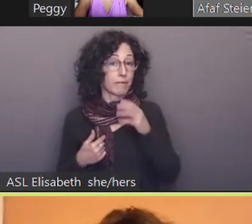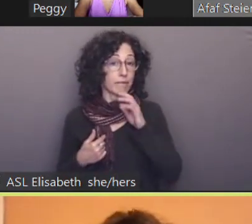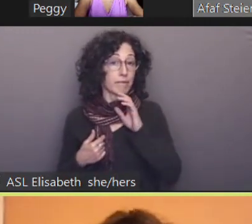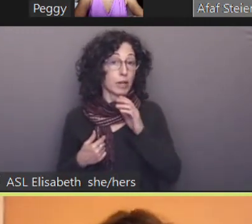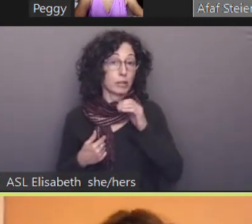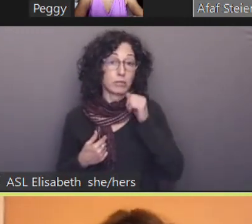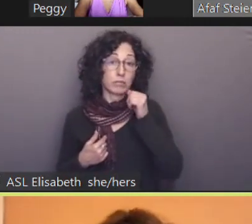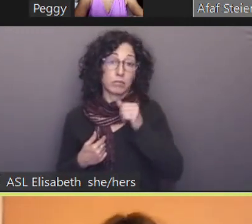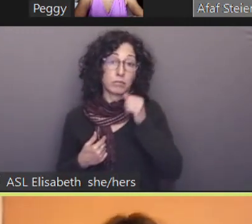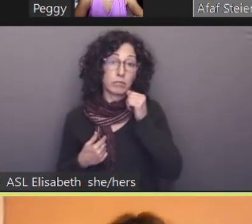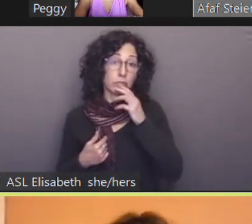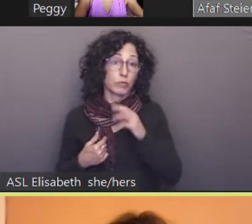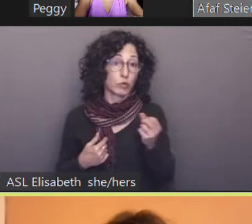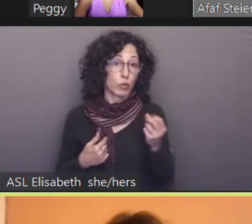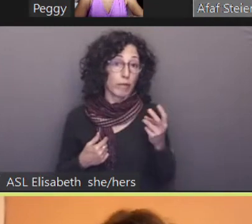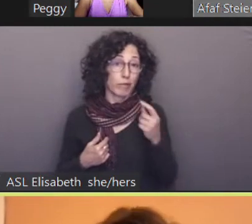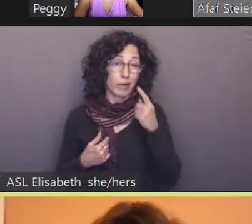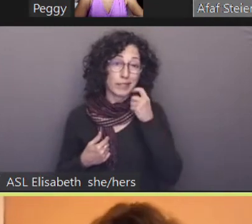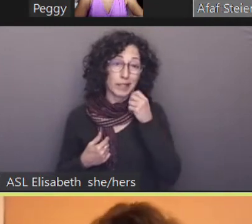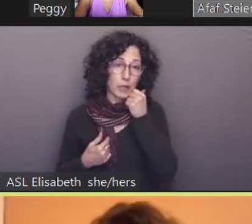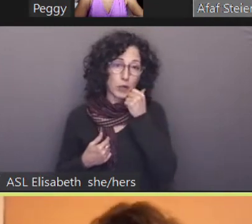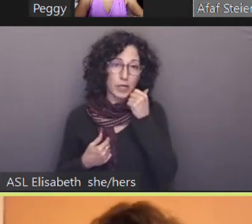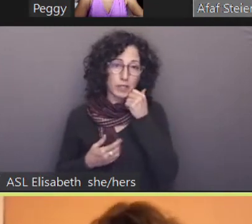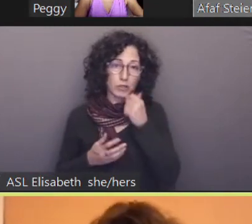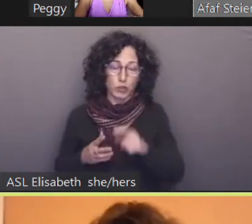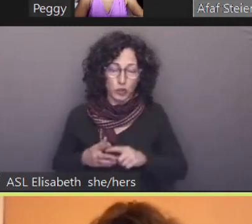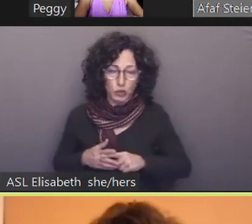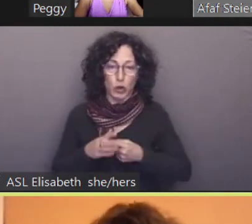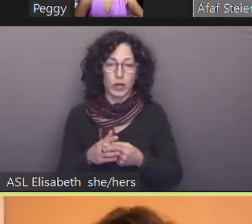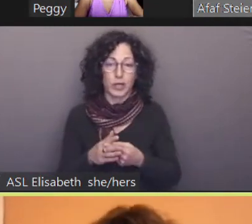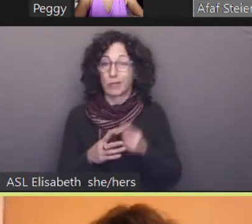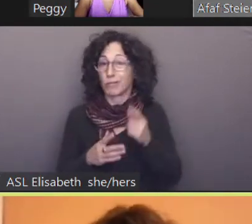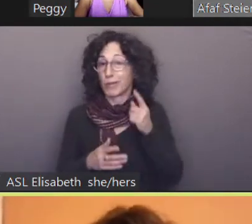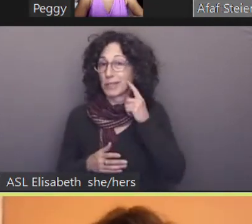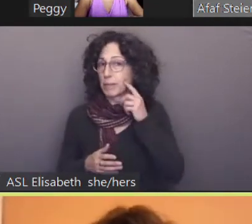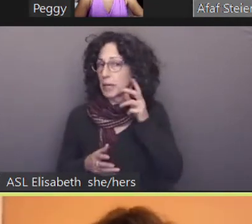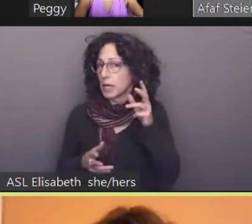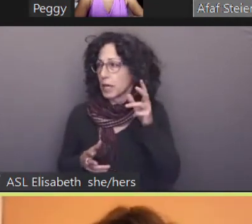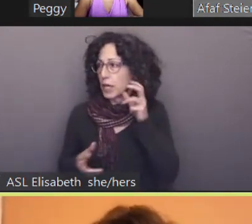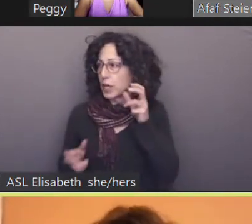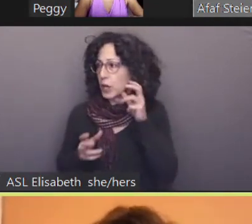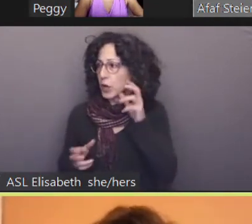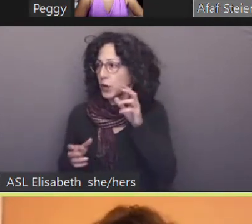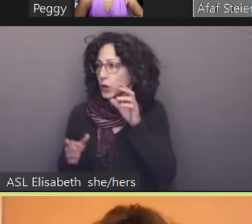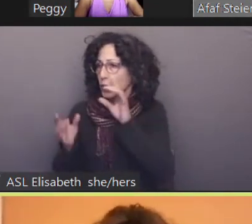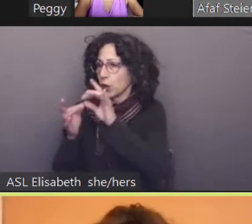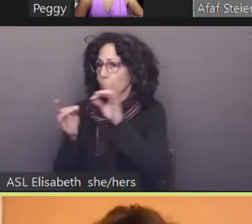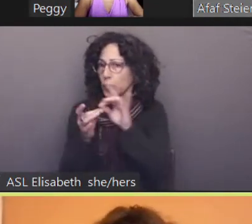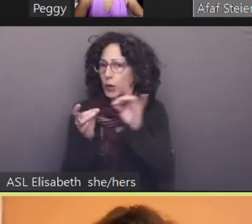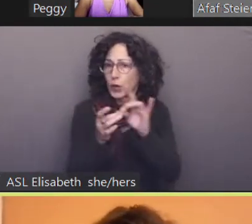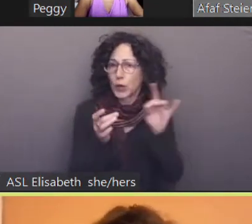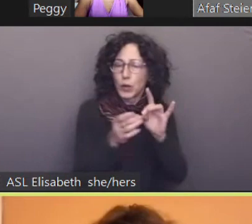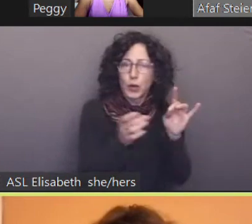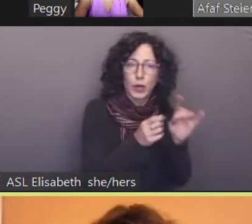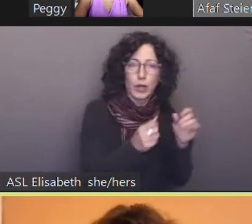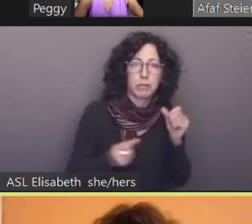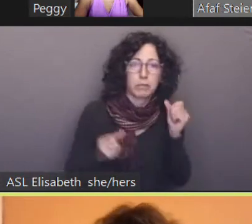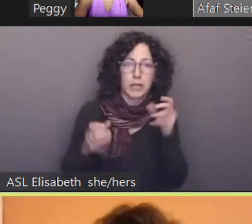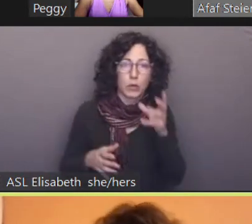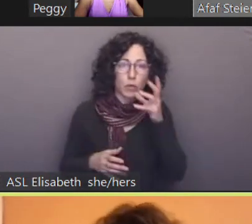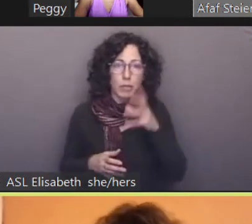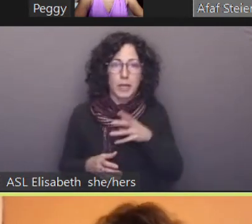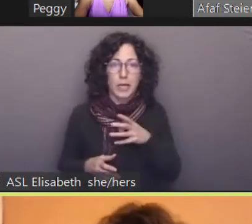period, and recently I have heard many anecdotal reports of women having menstrual